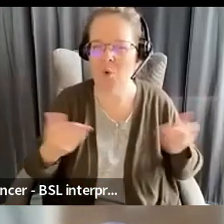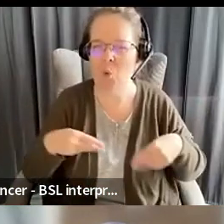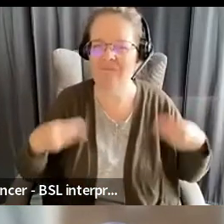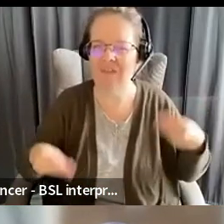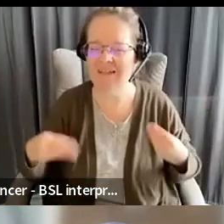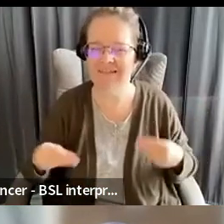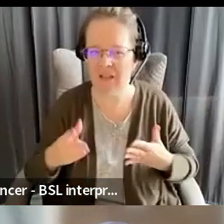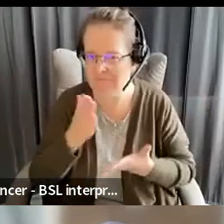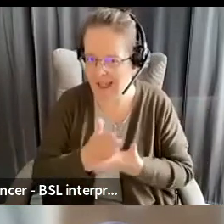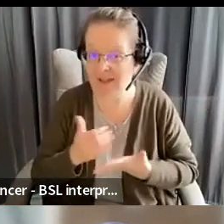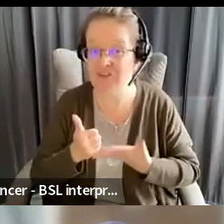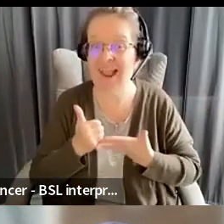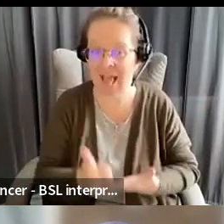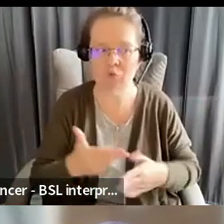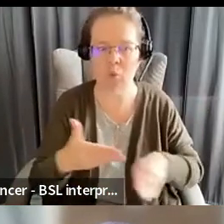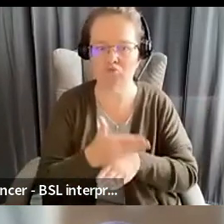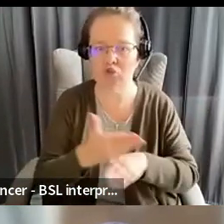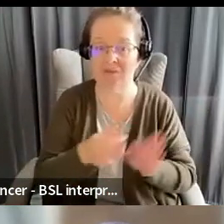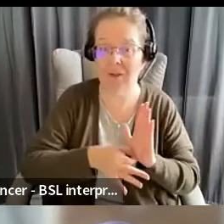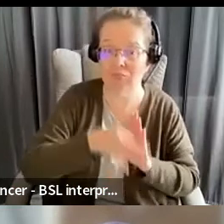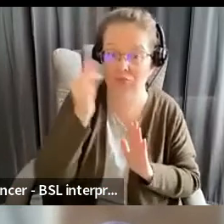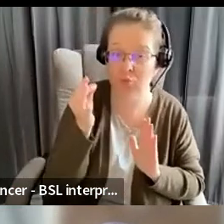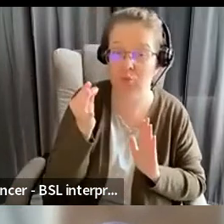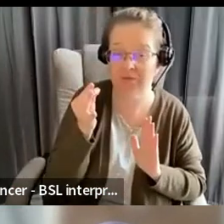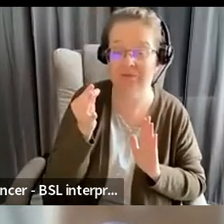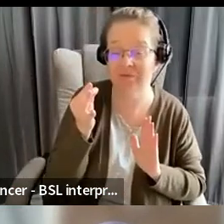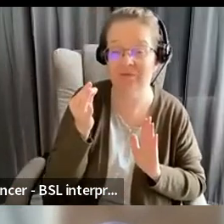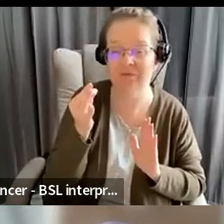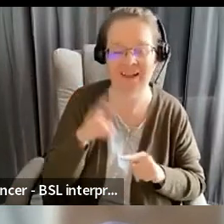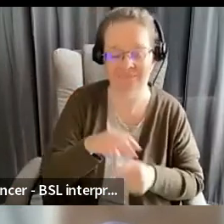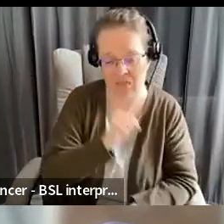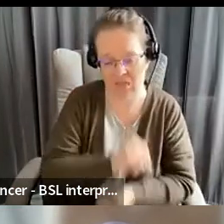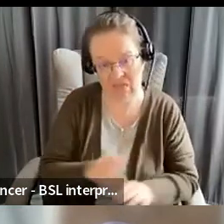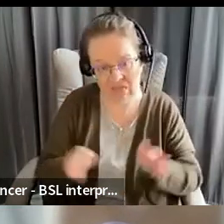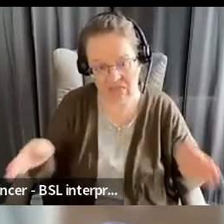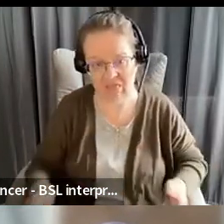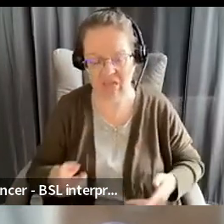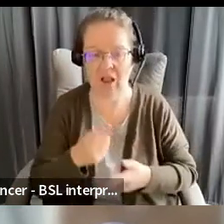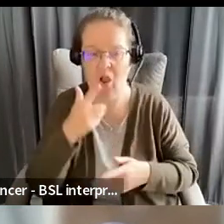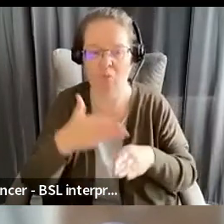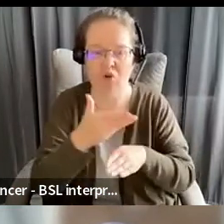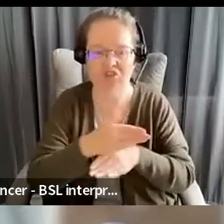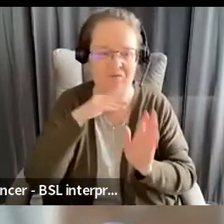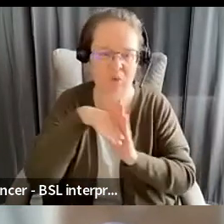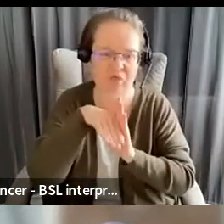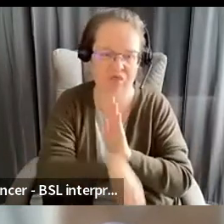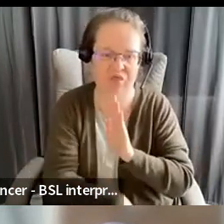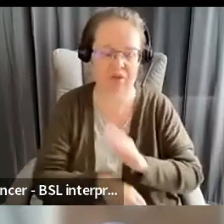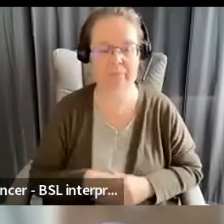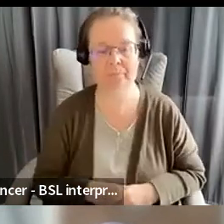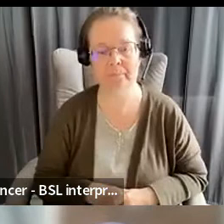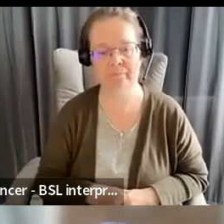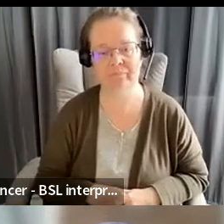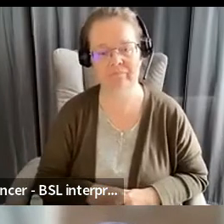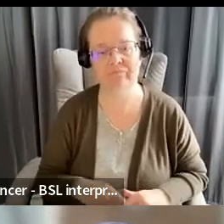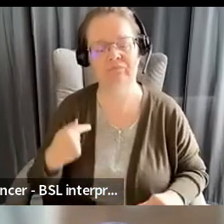immensely helps with productivity. And in addition to that, there was also like